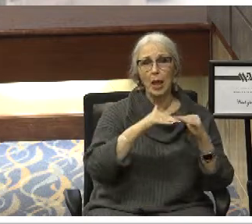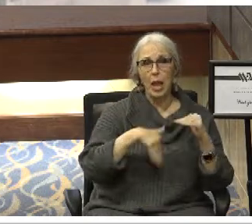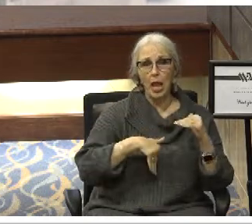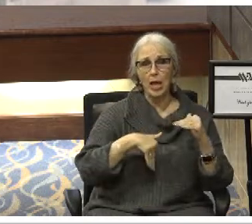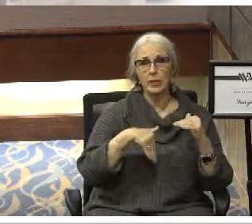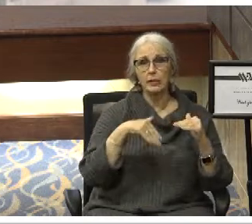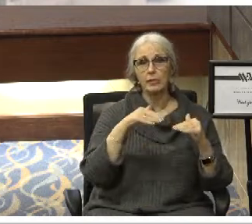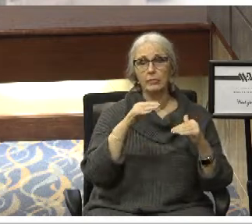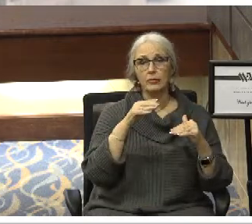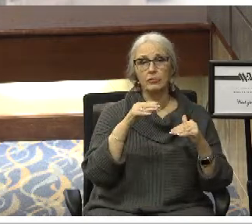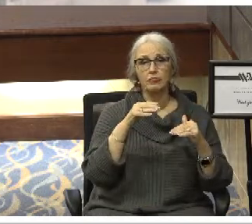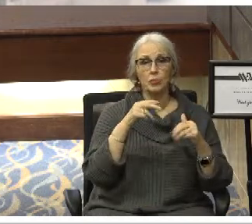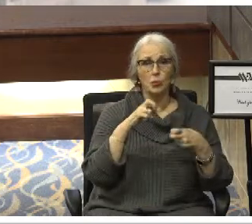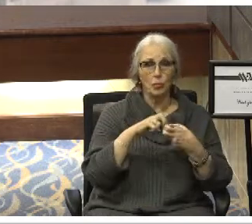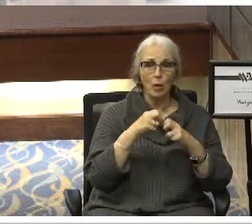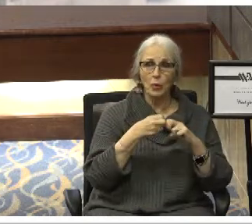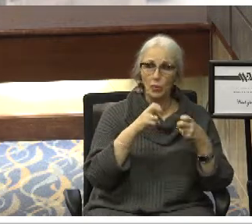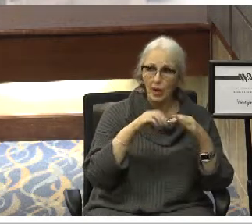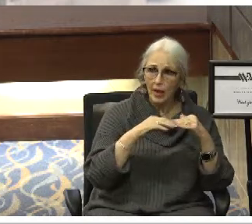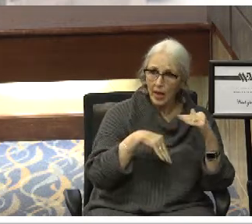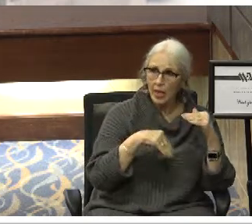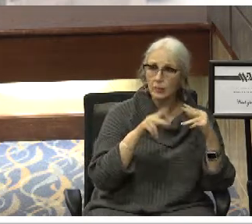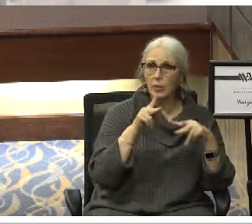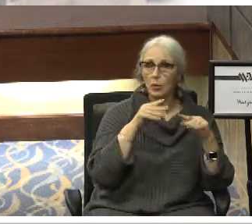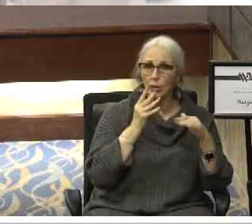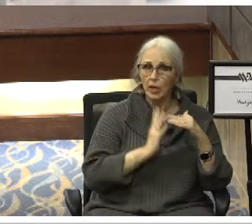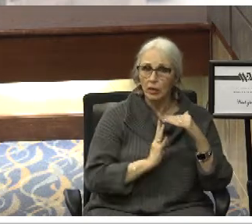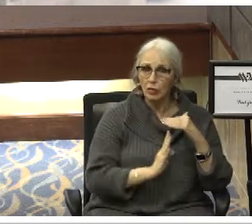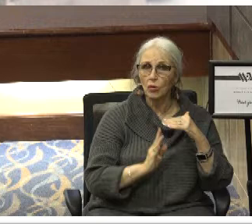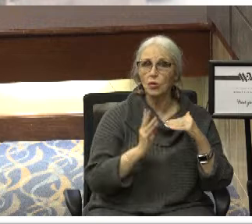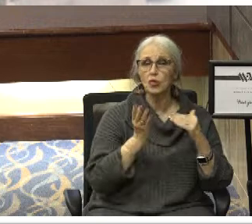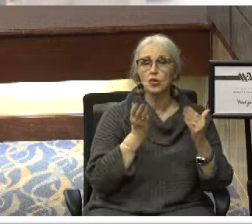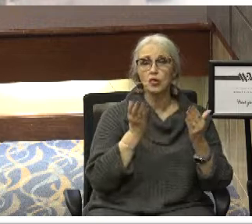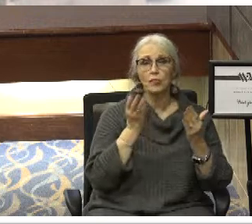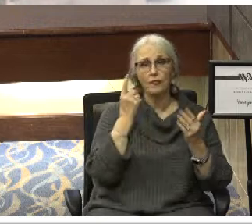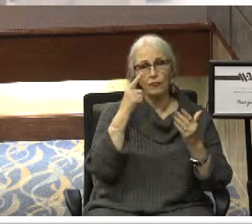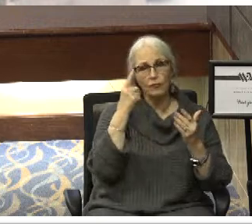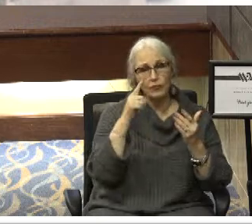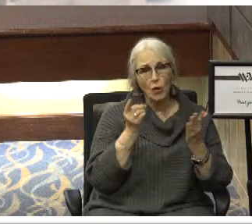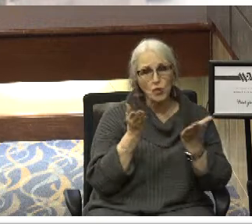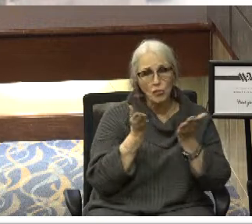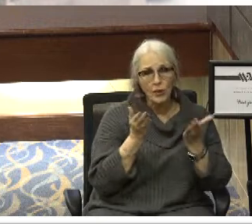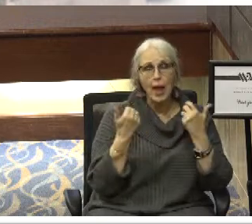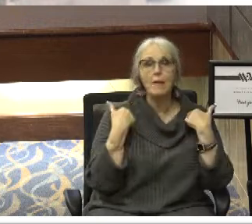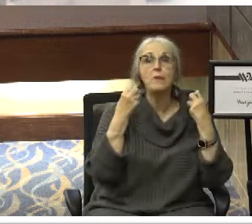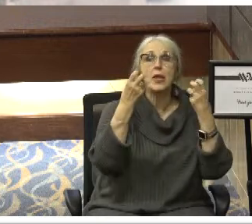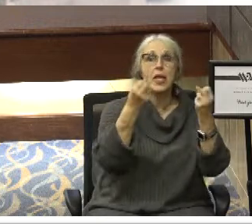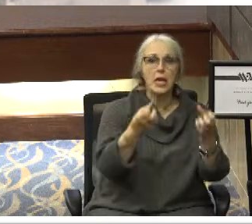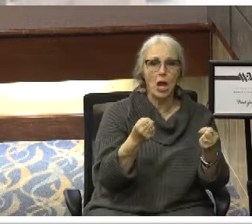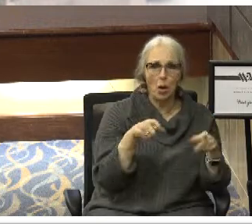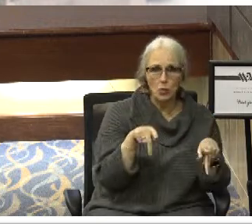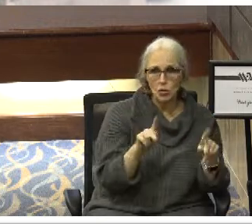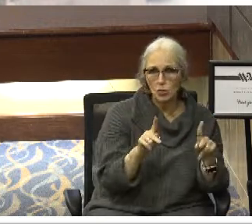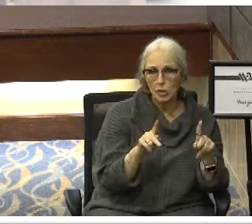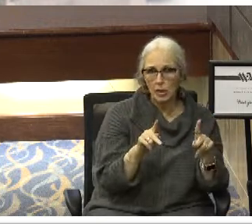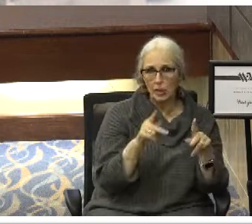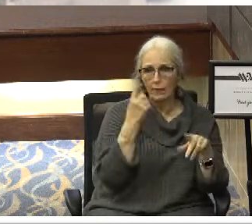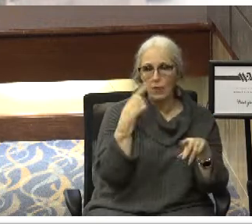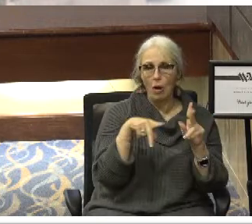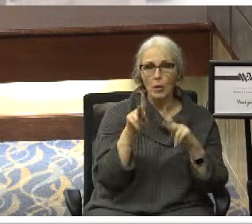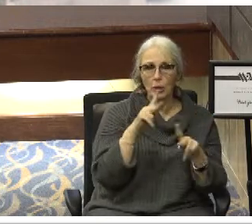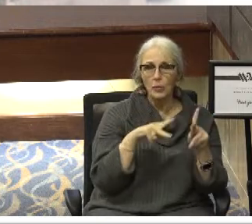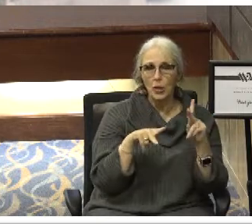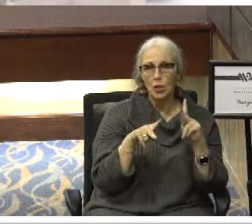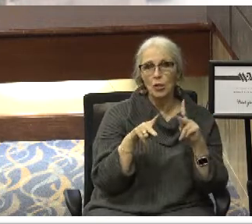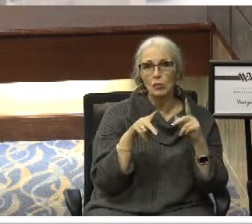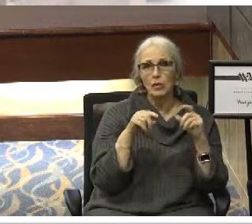hanging out waiting for to be able to come into the facility for services, because they'll have opportunities for people to come in there during